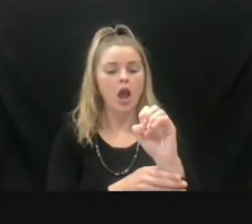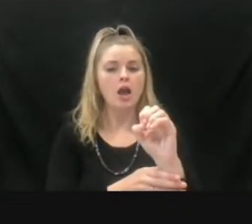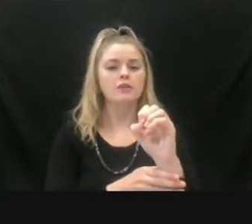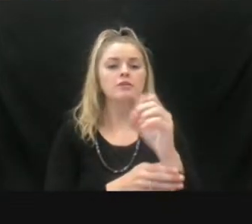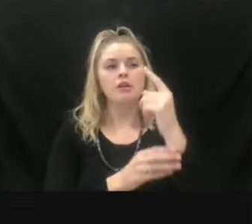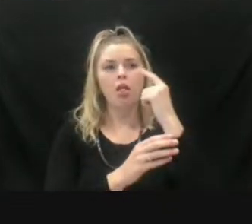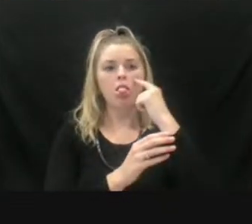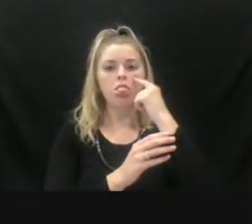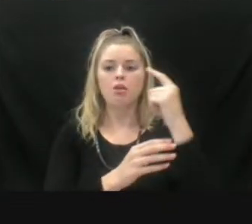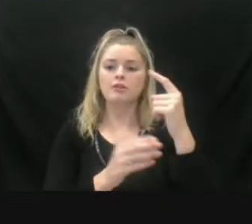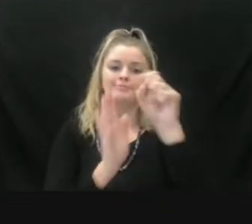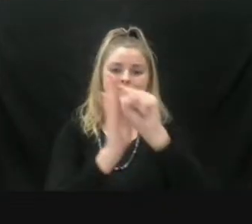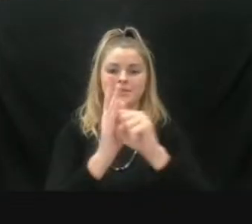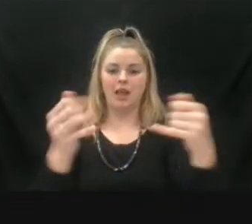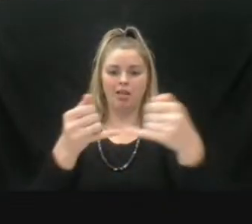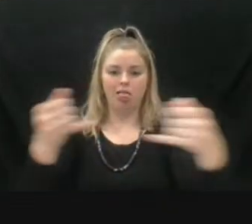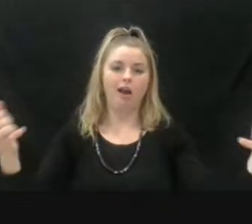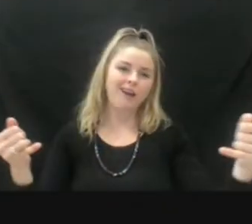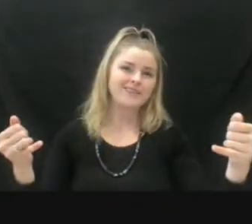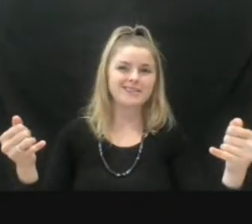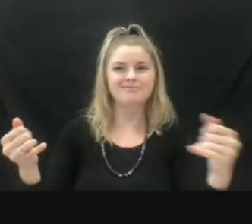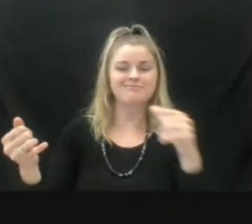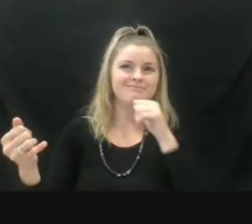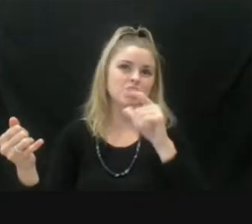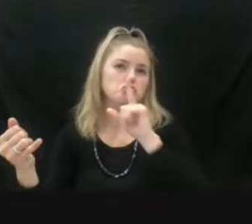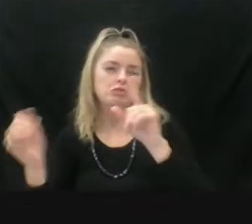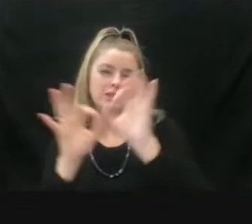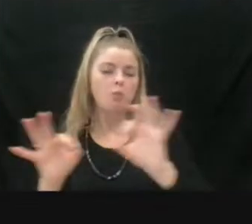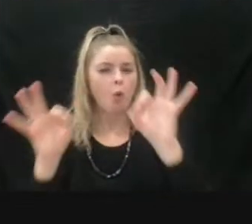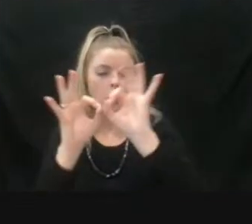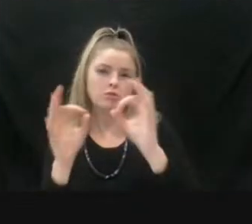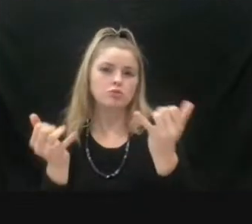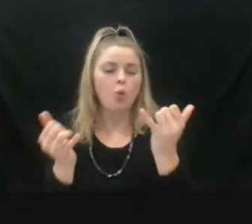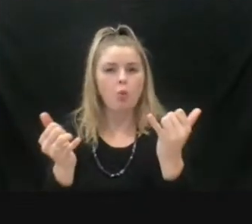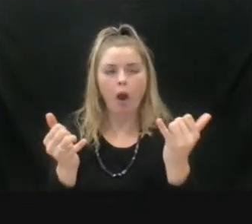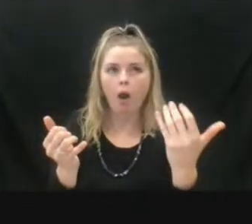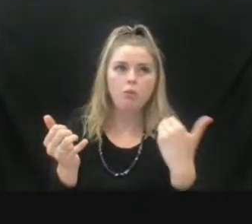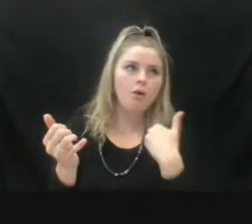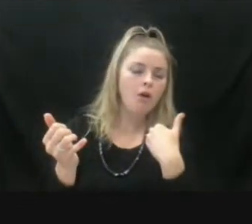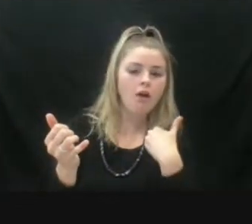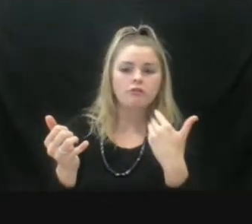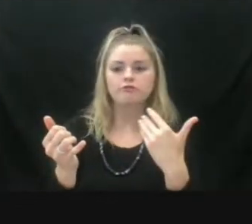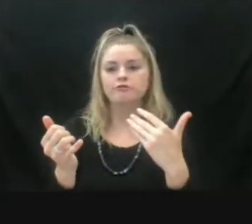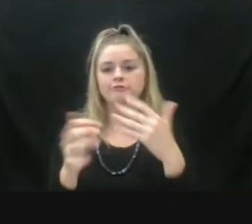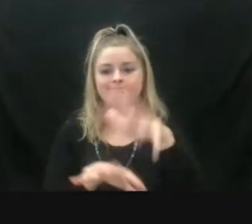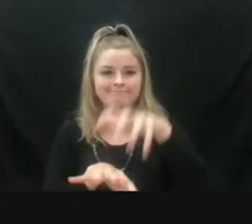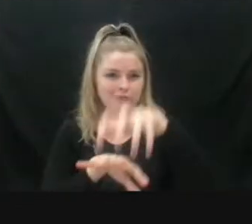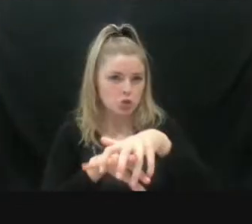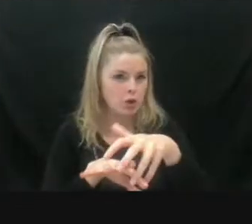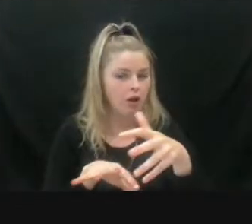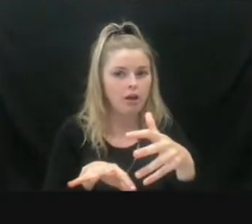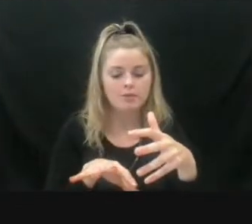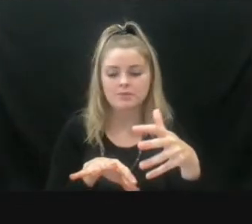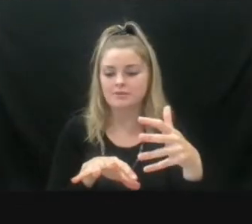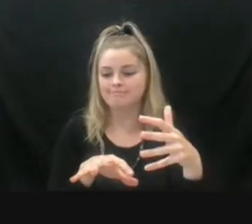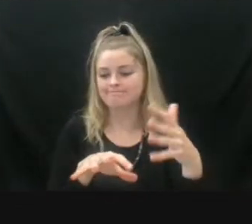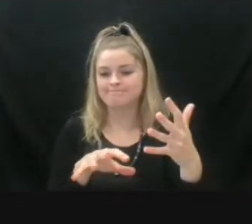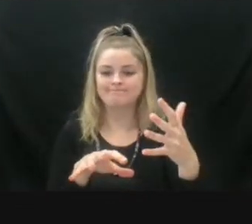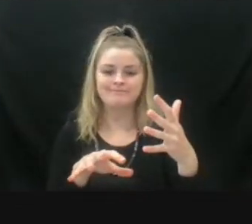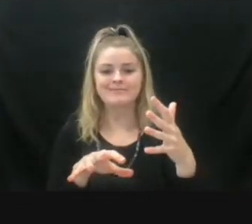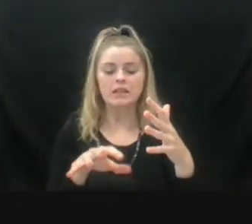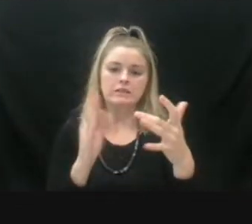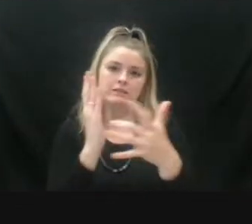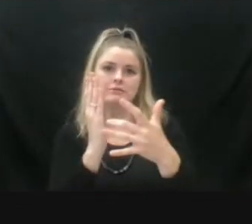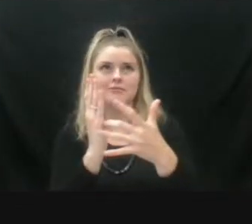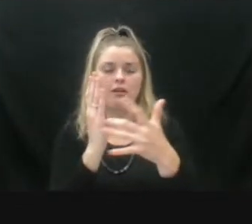we contacted were in what is now modern-day Delaware, because the community, the Nanticoke Indian tribe, had historically lived in